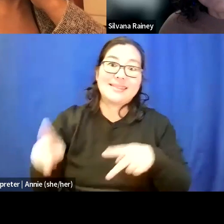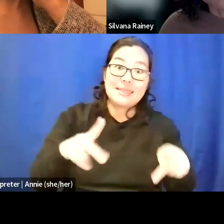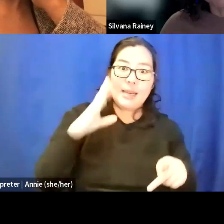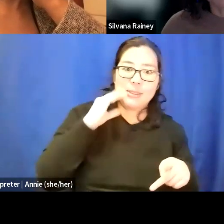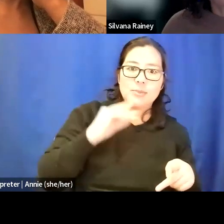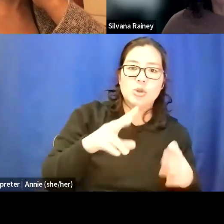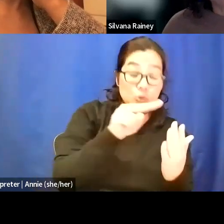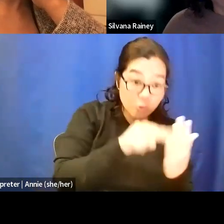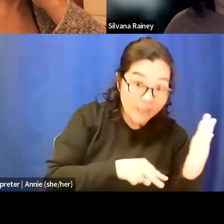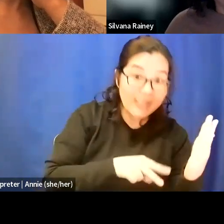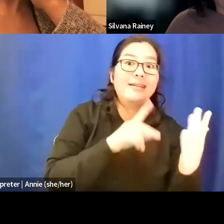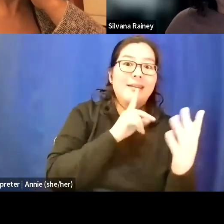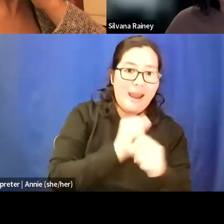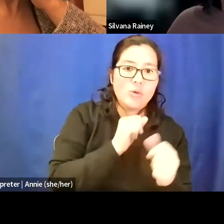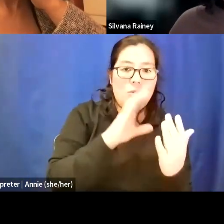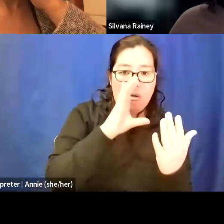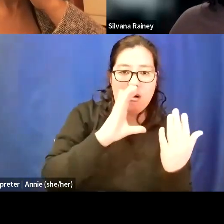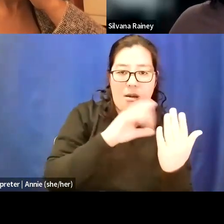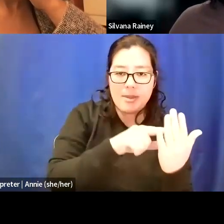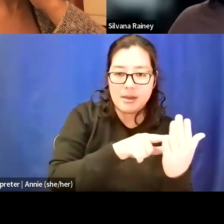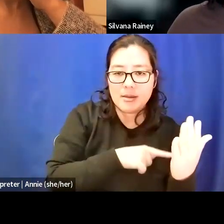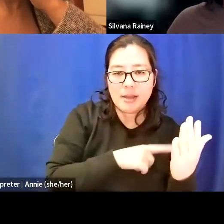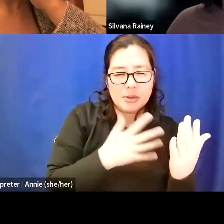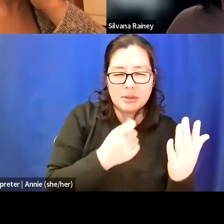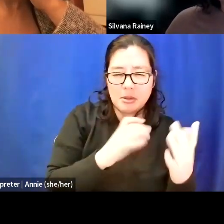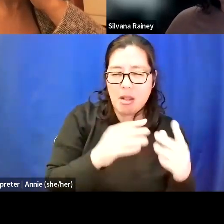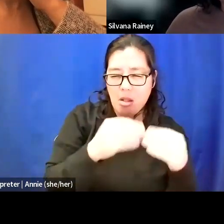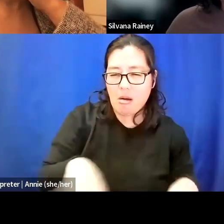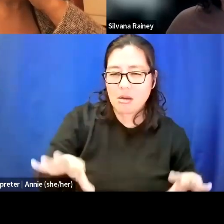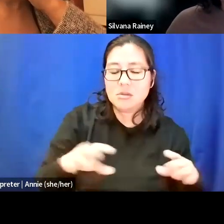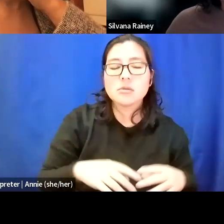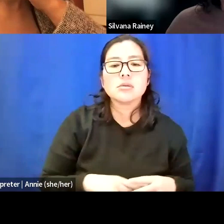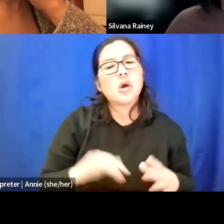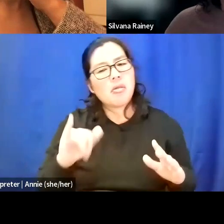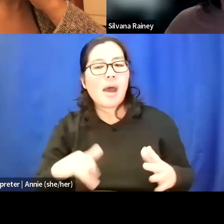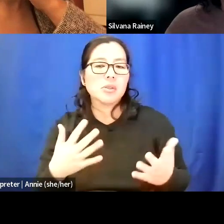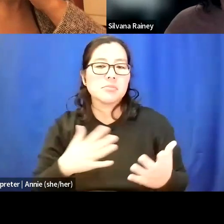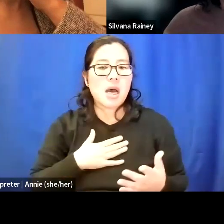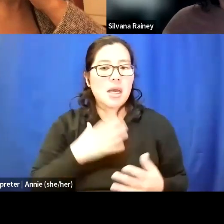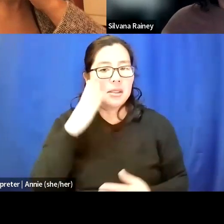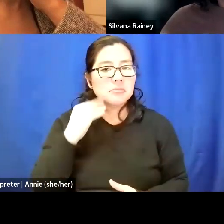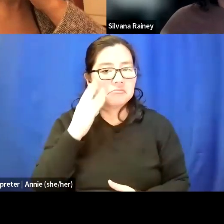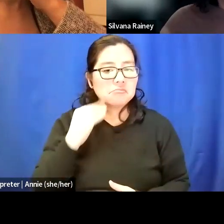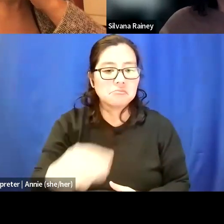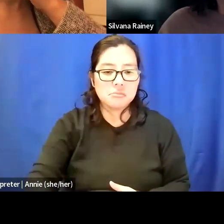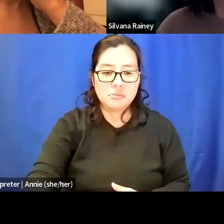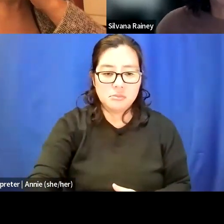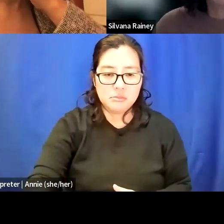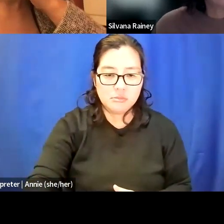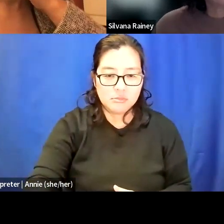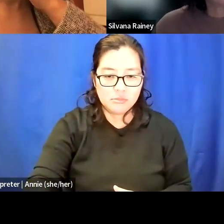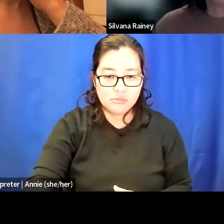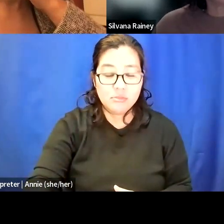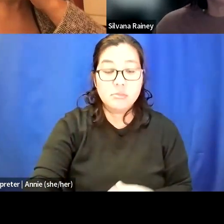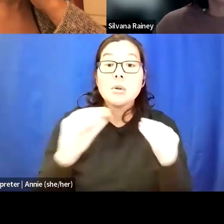So that was my impression. I like, you know, that the more we